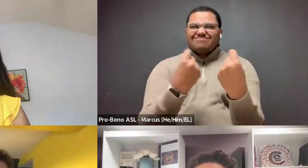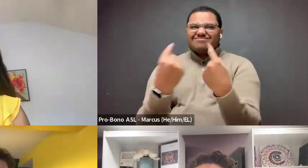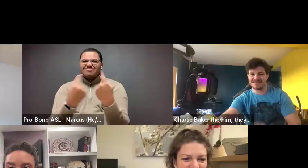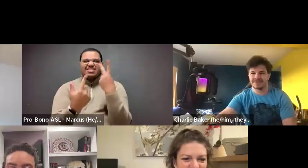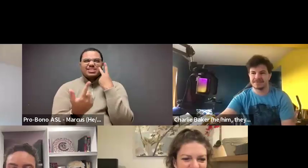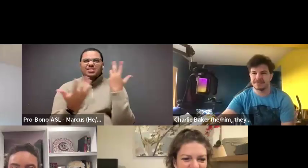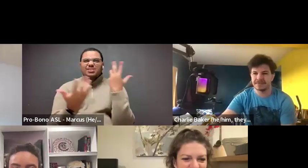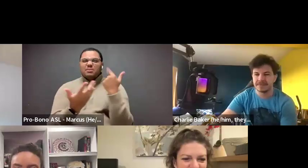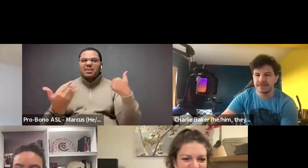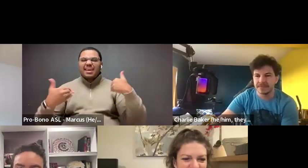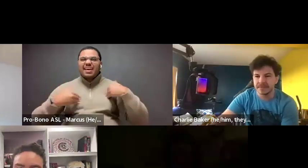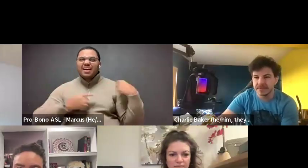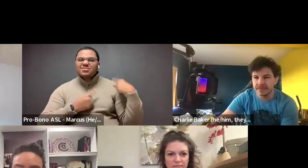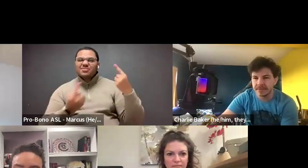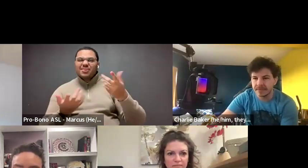so far.